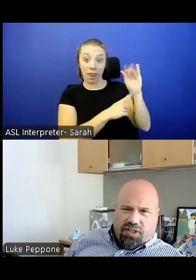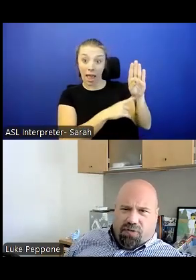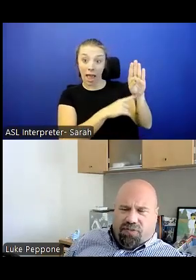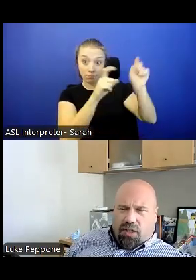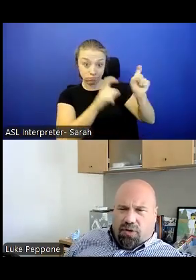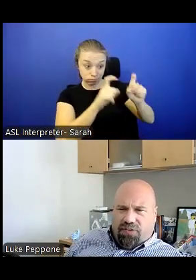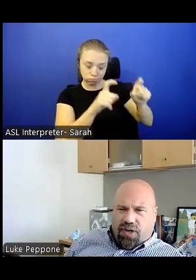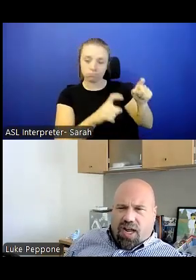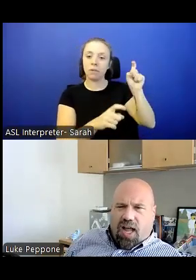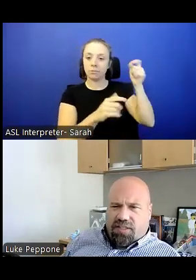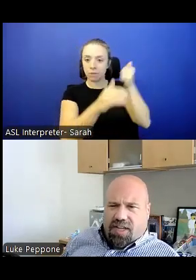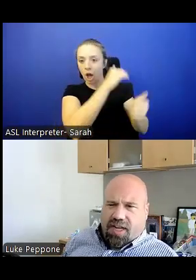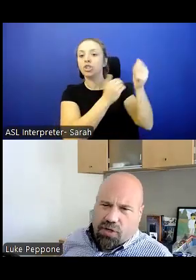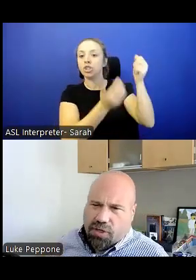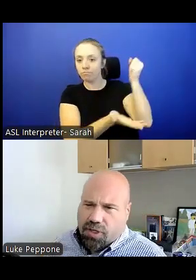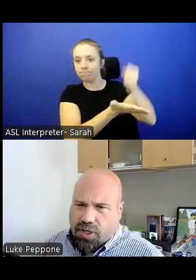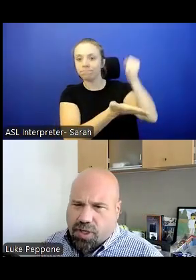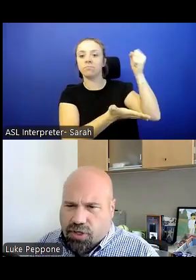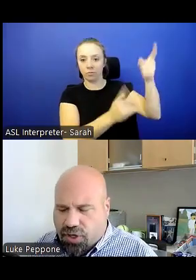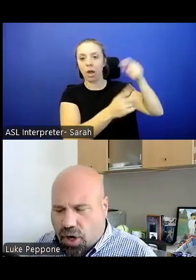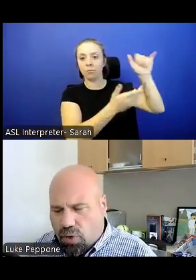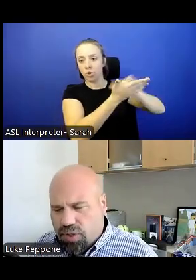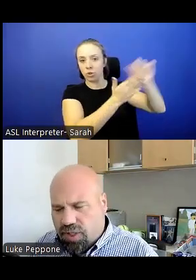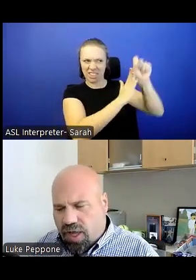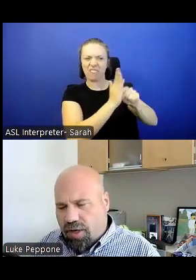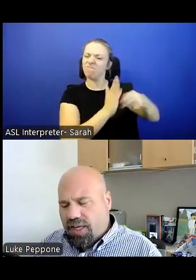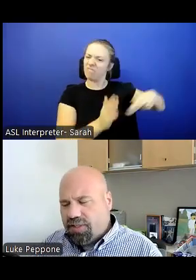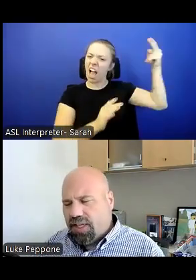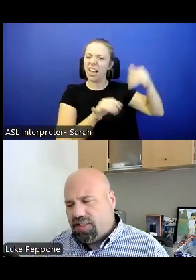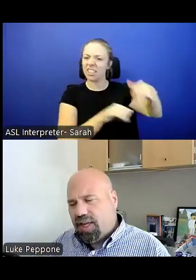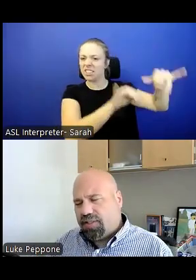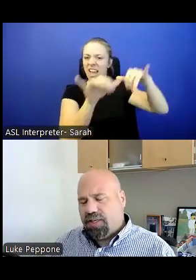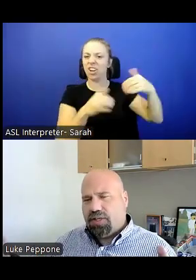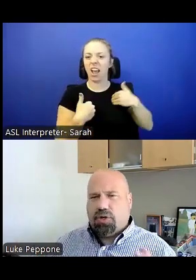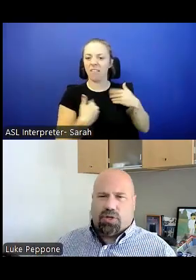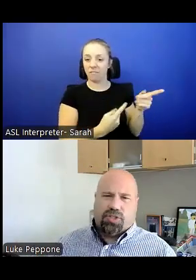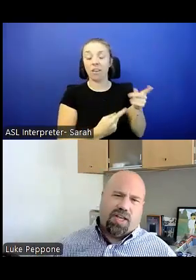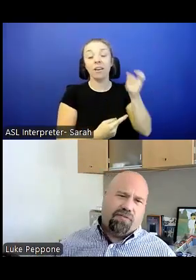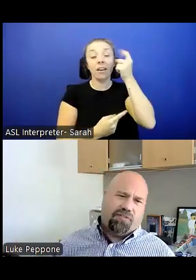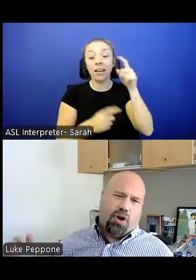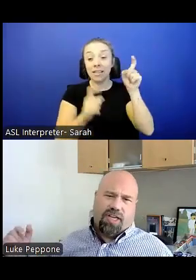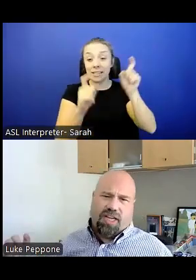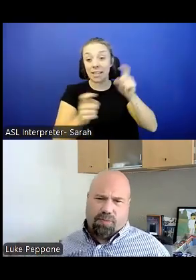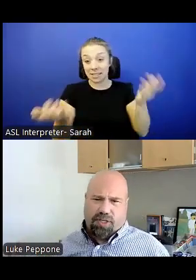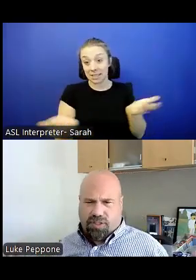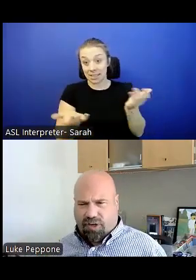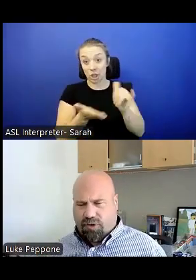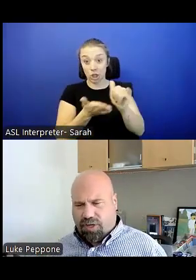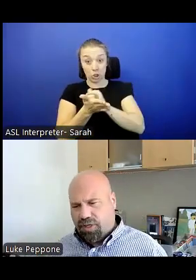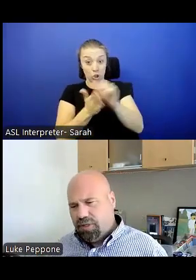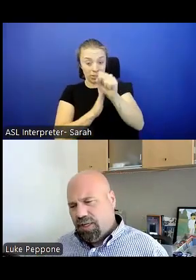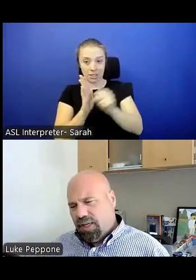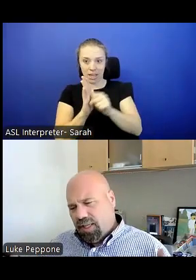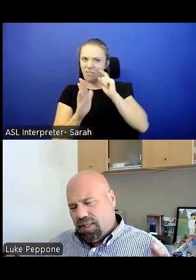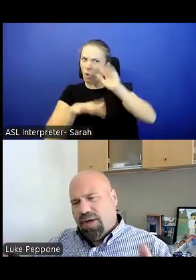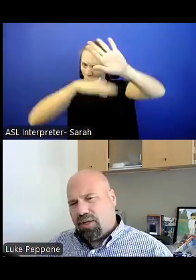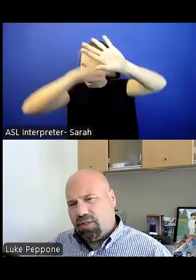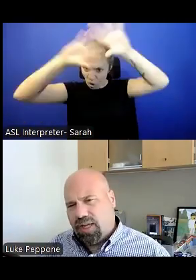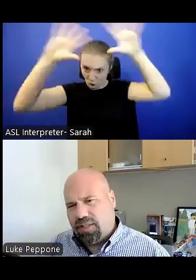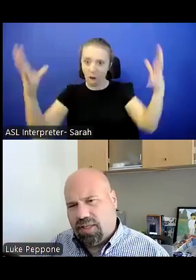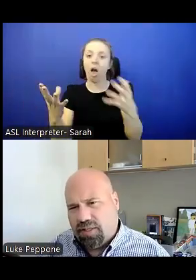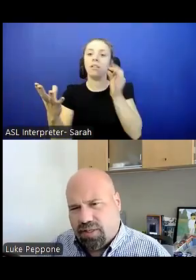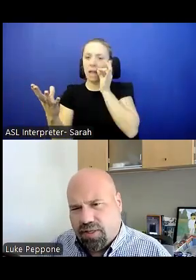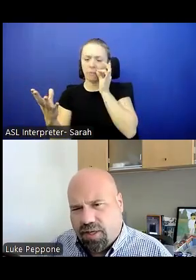State, and they do follow a very high standard. So I can say the testing in New York State for all cannabis is very good, and the